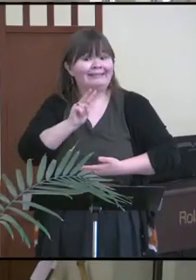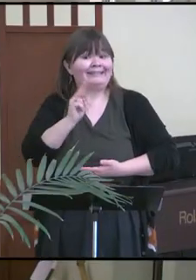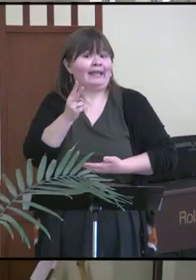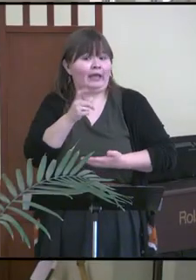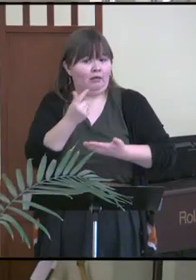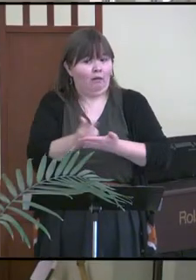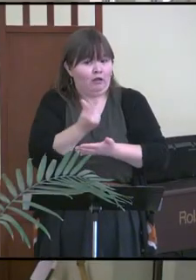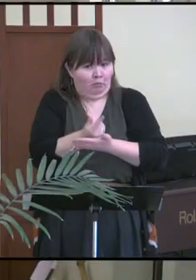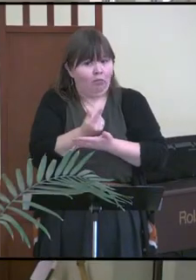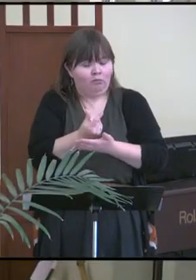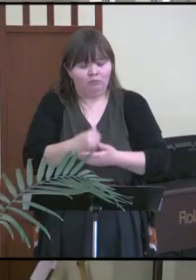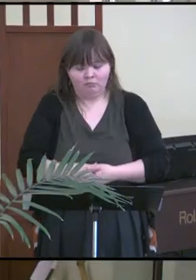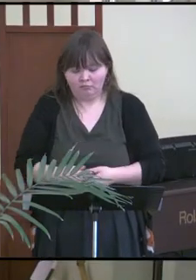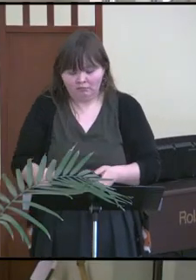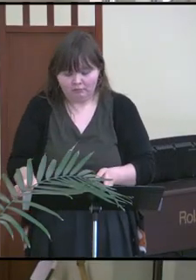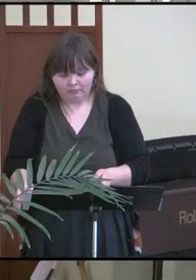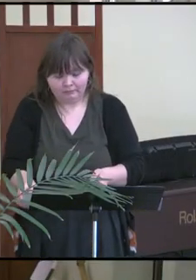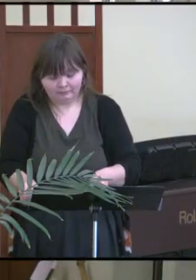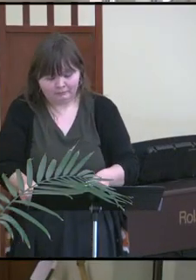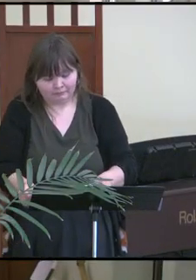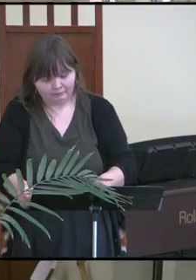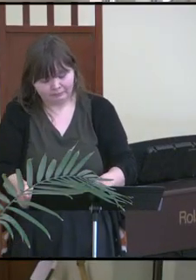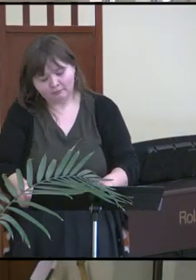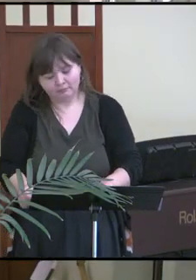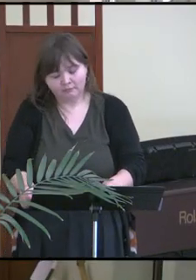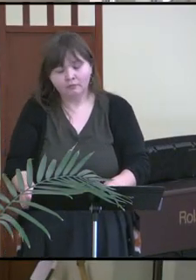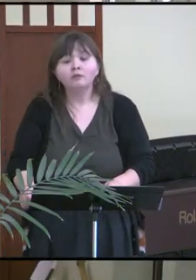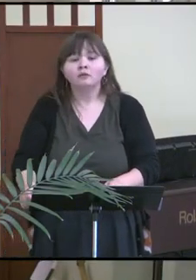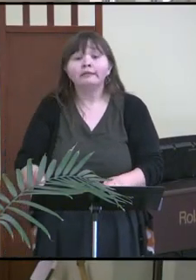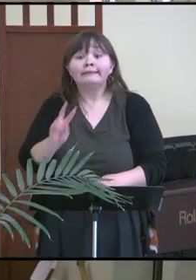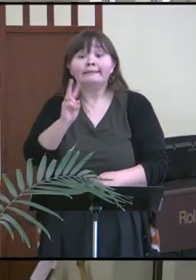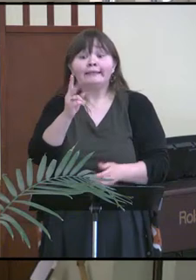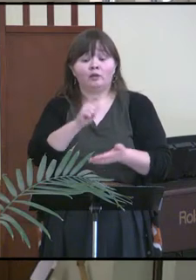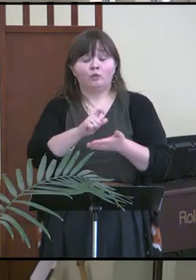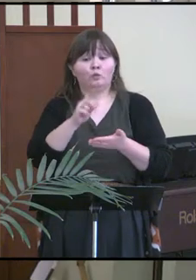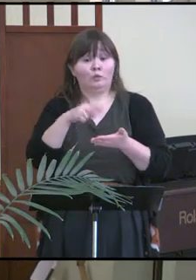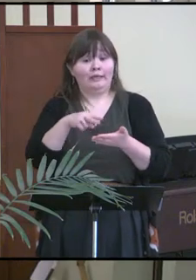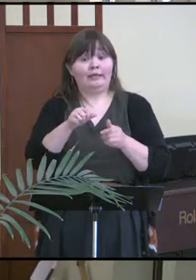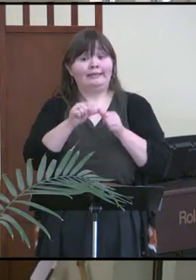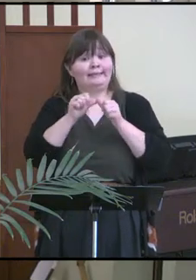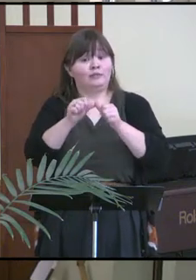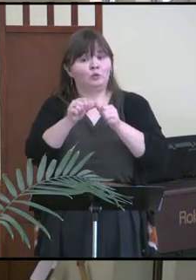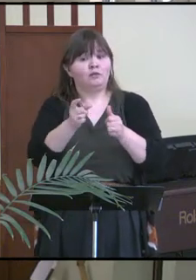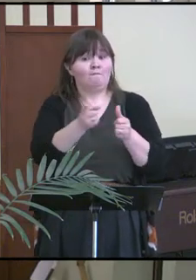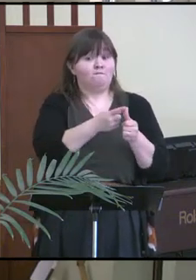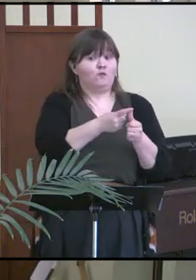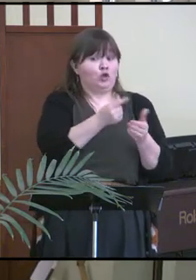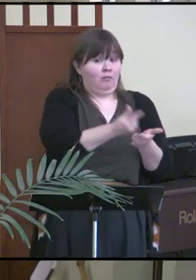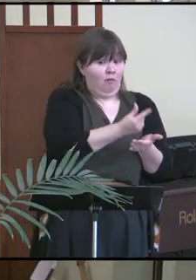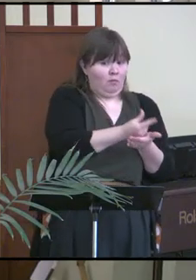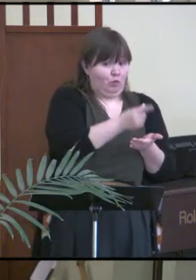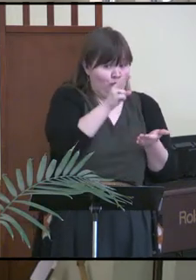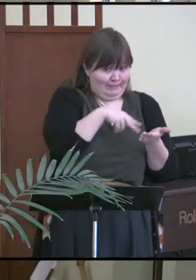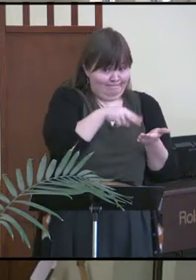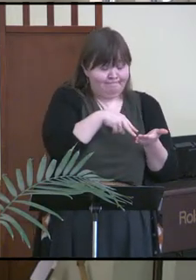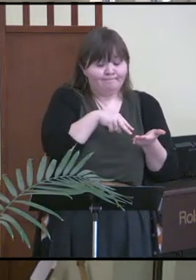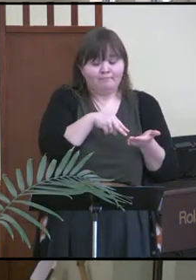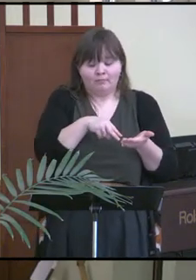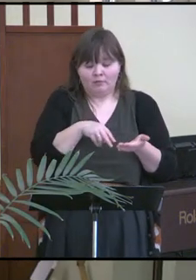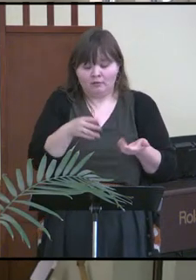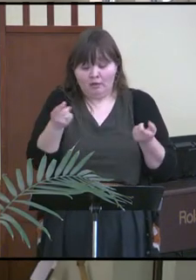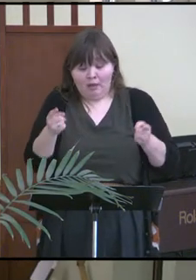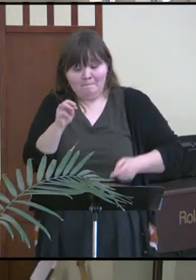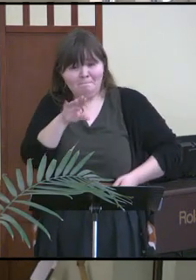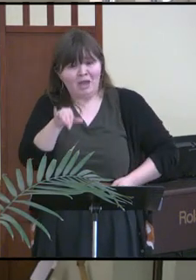half of the scripture this morning. So our second reading is a continuation of the first. But Mary